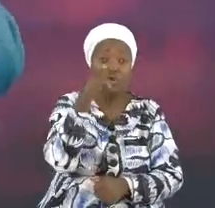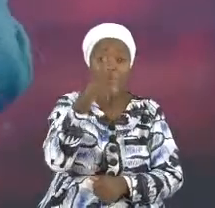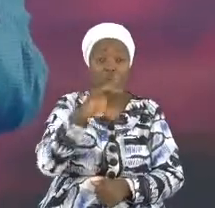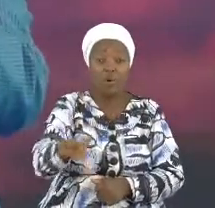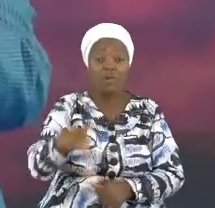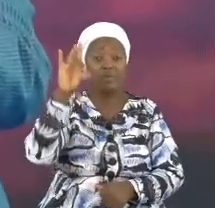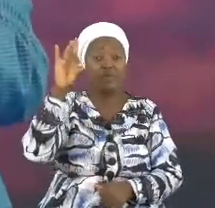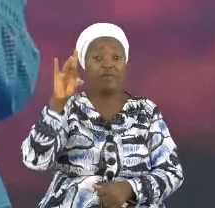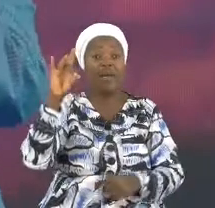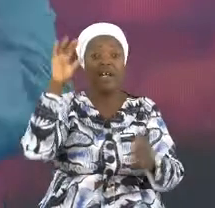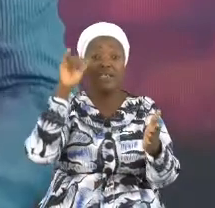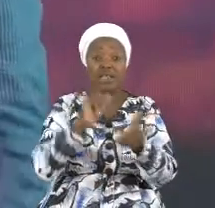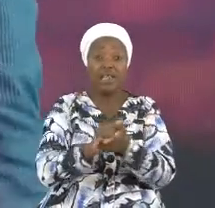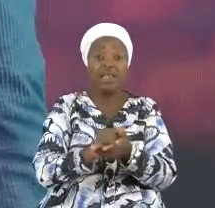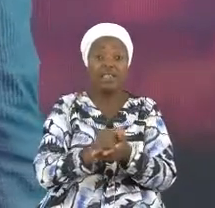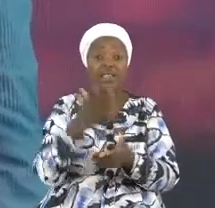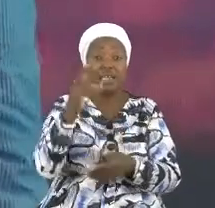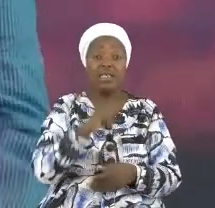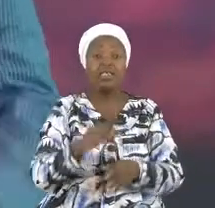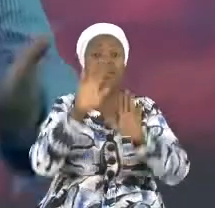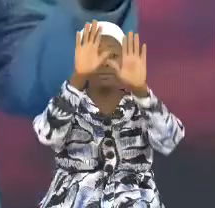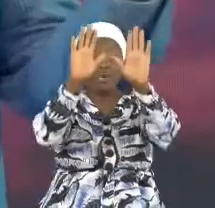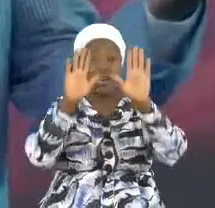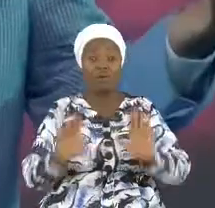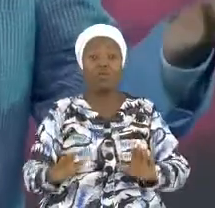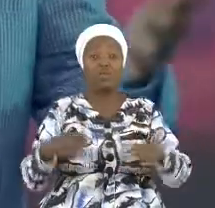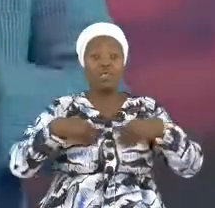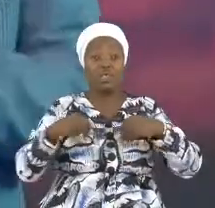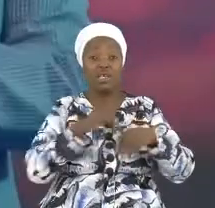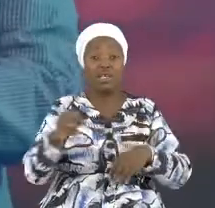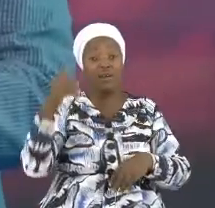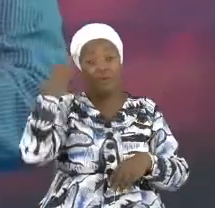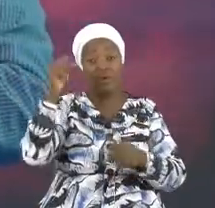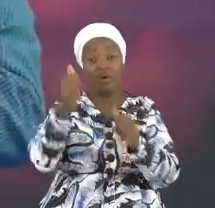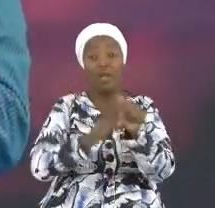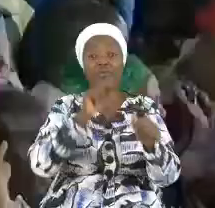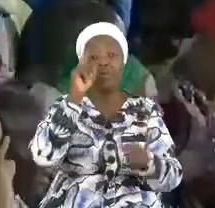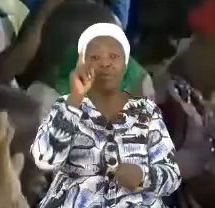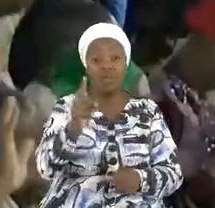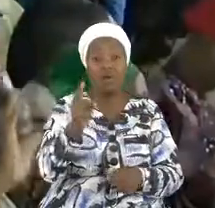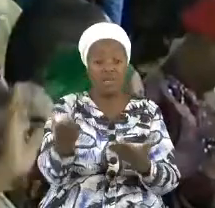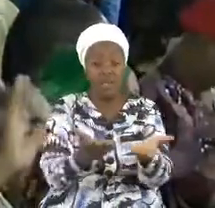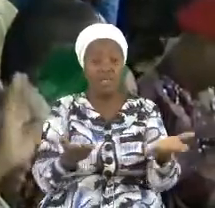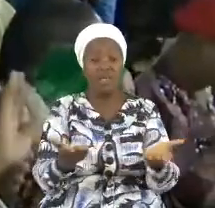there's miraculous healing for everyone here tonight.